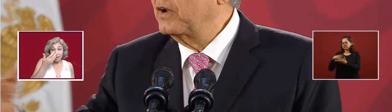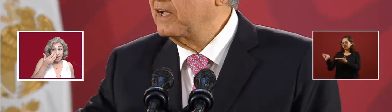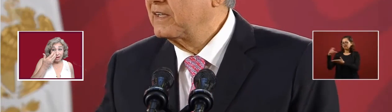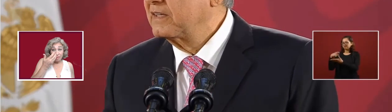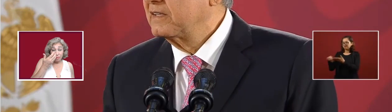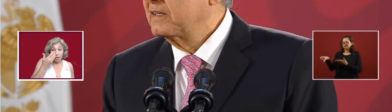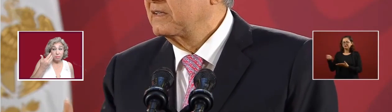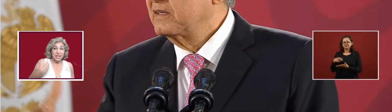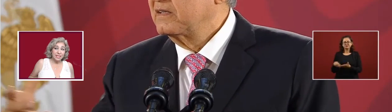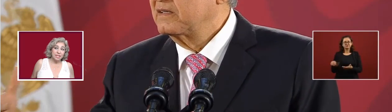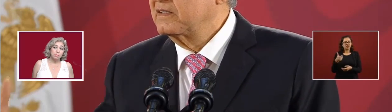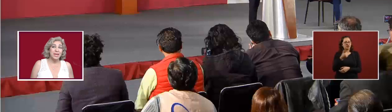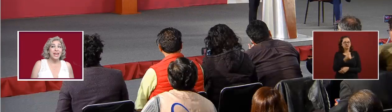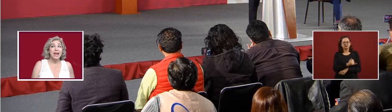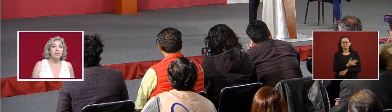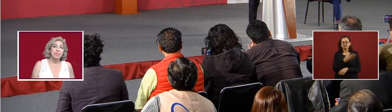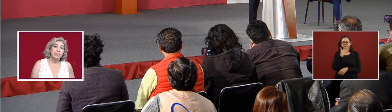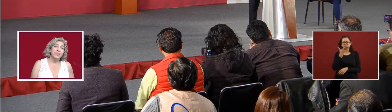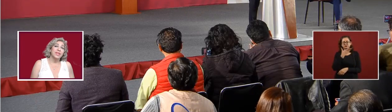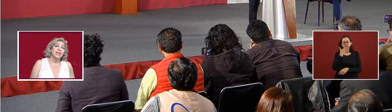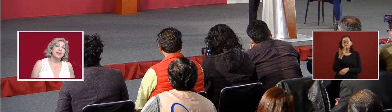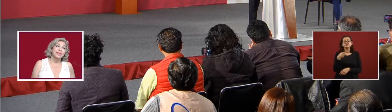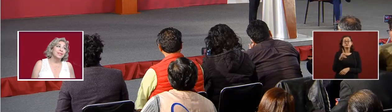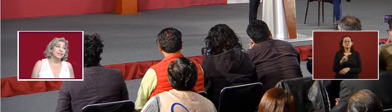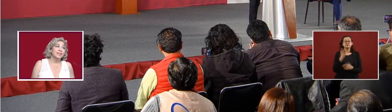in the foreign places but now